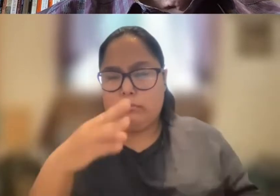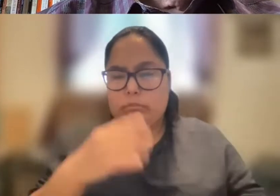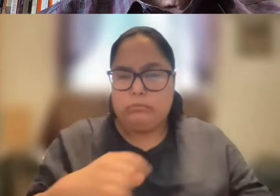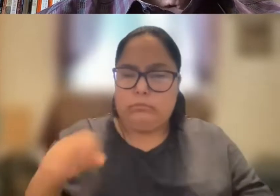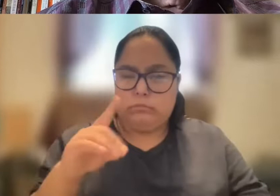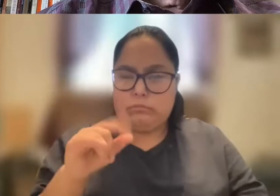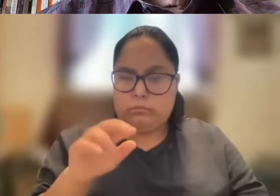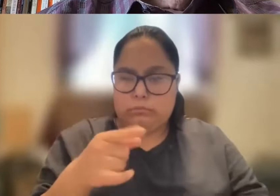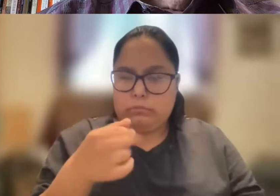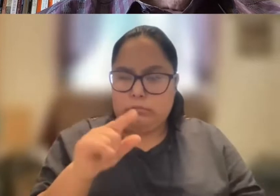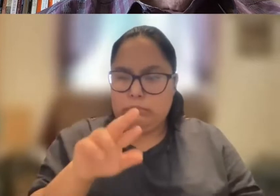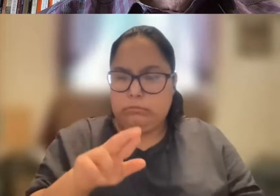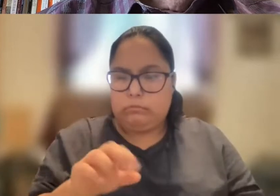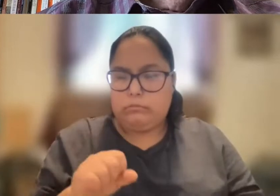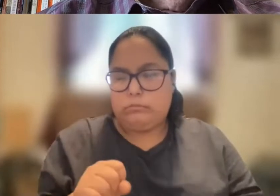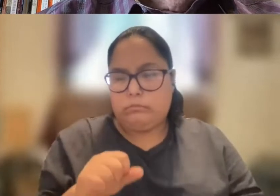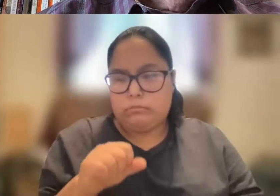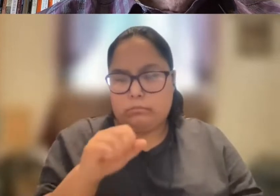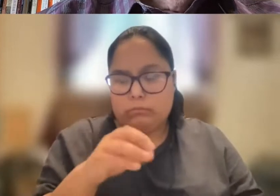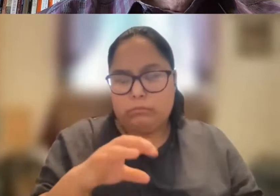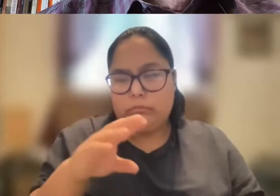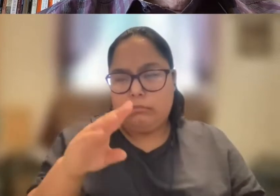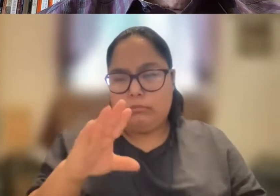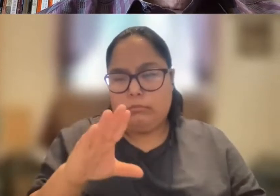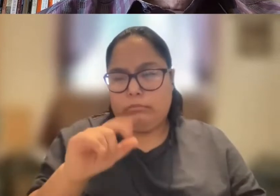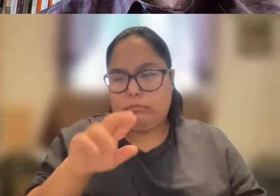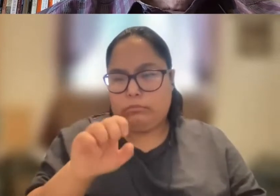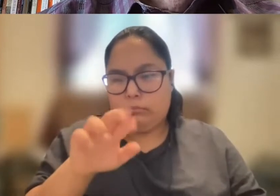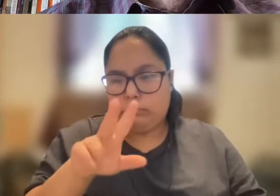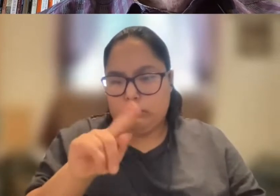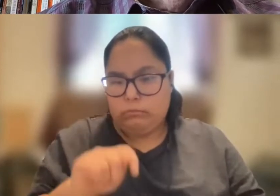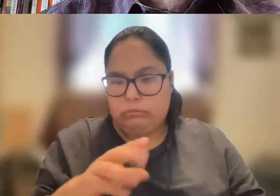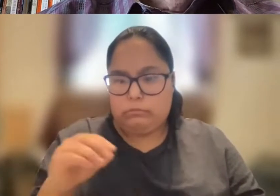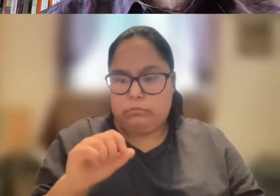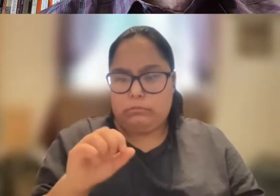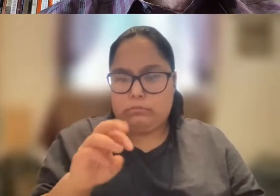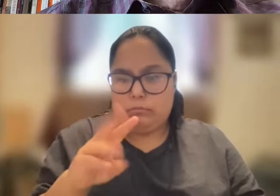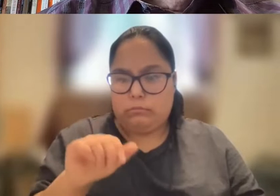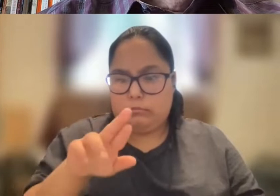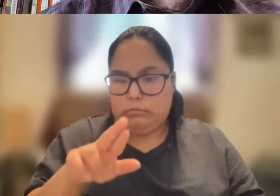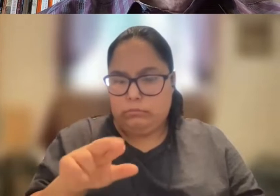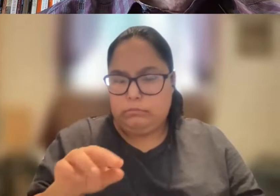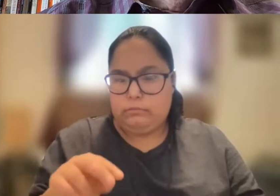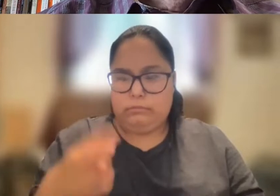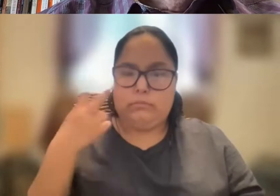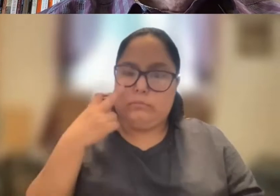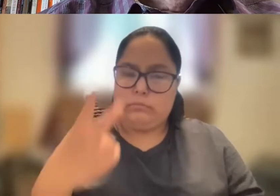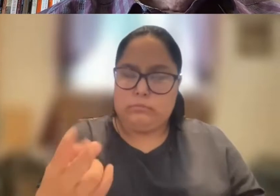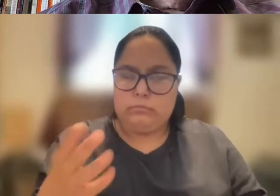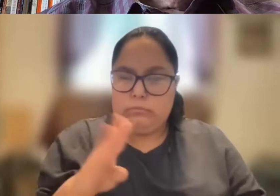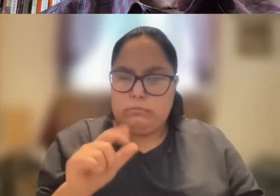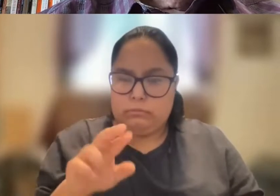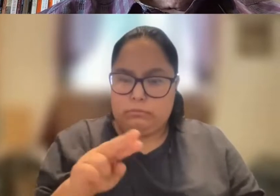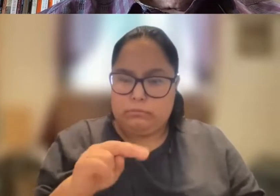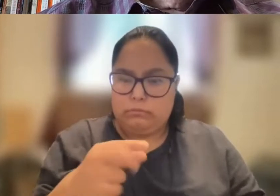for the environment and the area that we're in from a war perspective, but also in those countries, being gay is